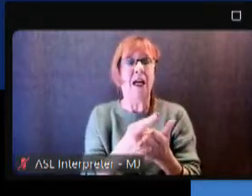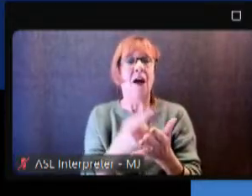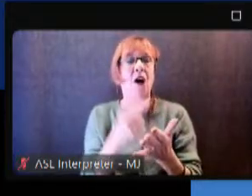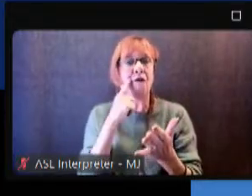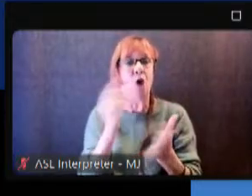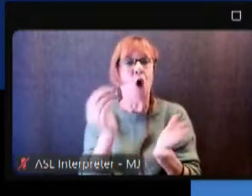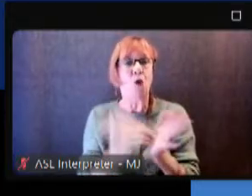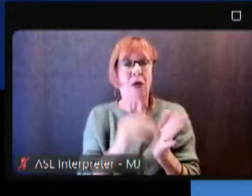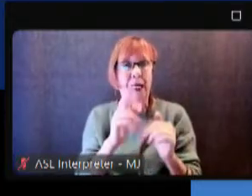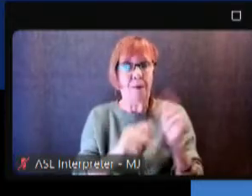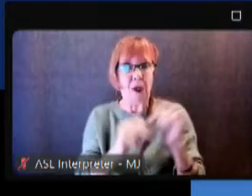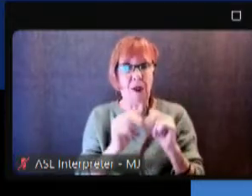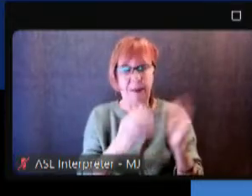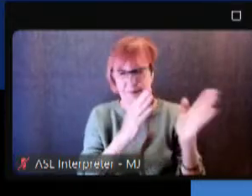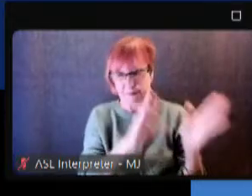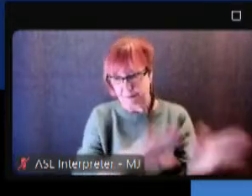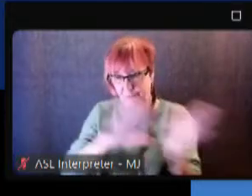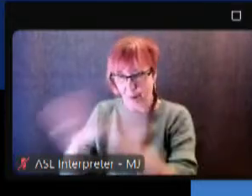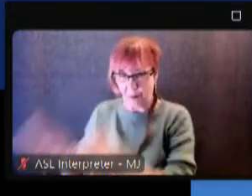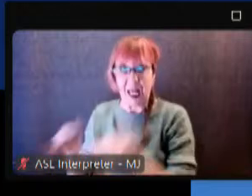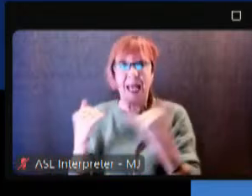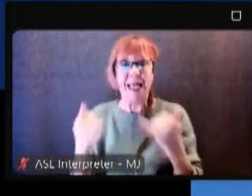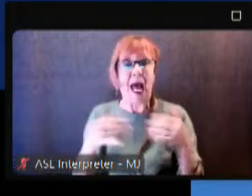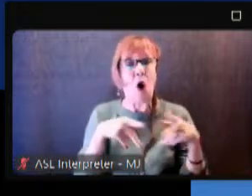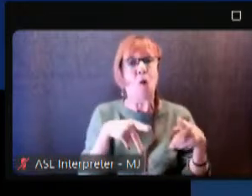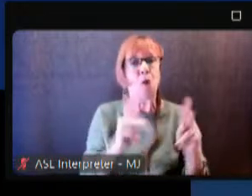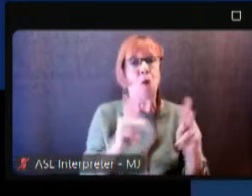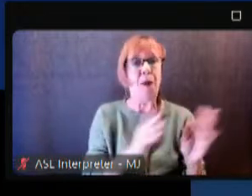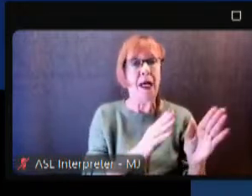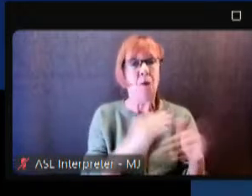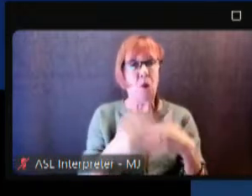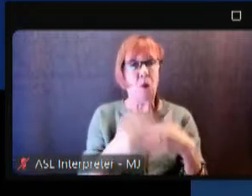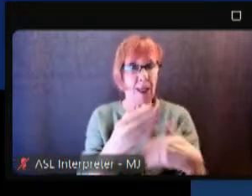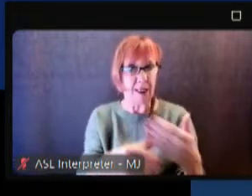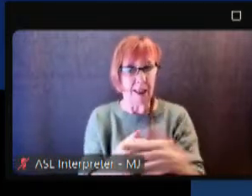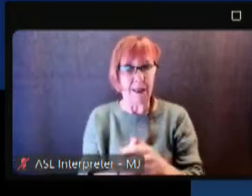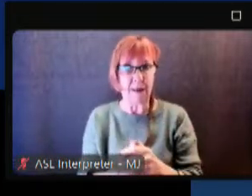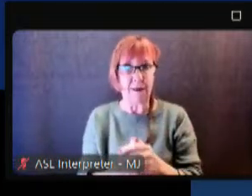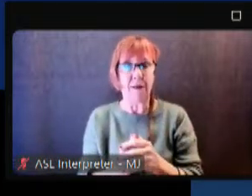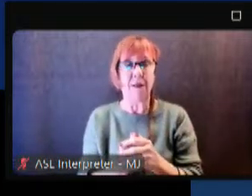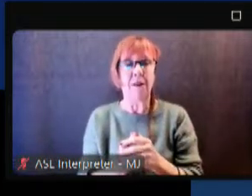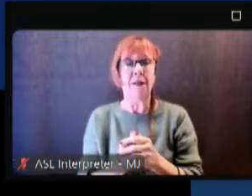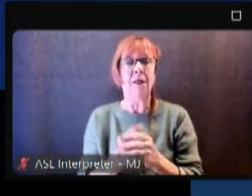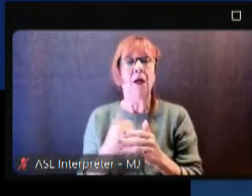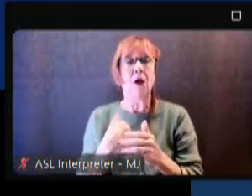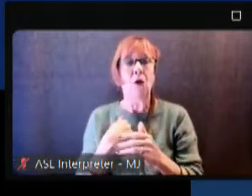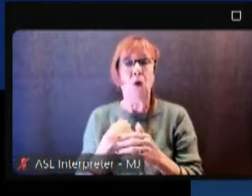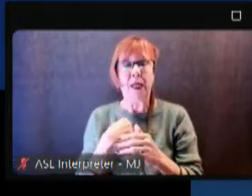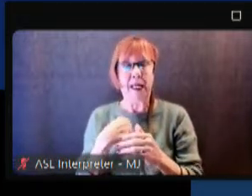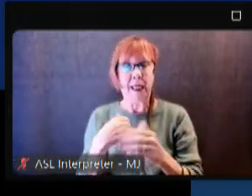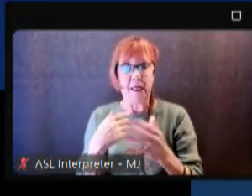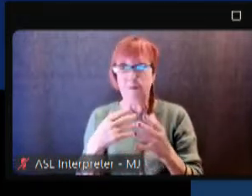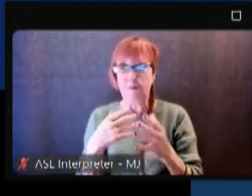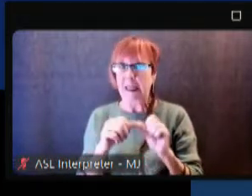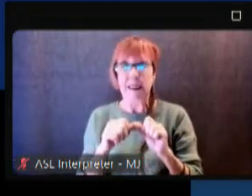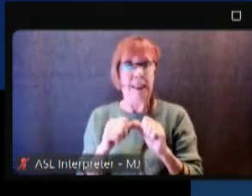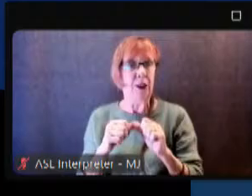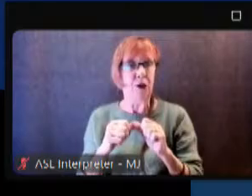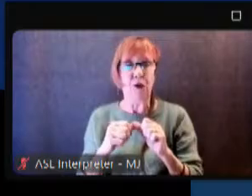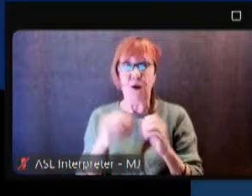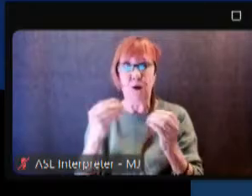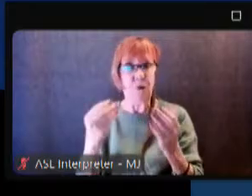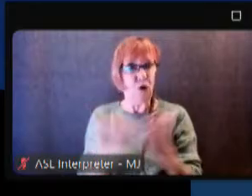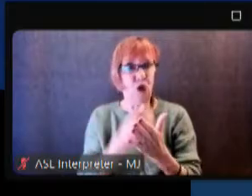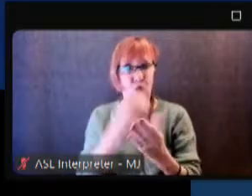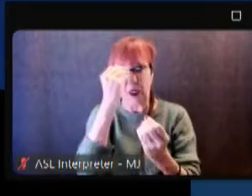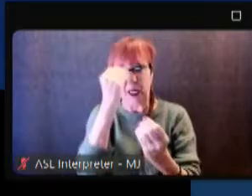transition to the permit process. If we can move to the next slide. As we continue to provide regular updates, I wanted to take a moment to go